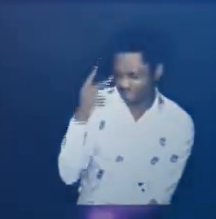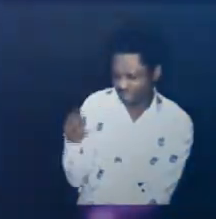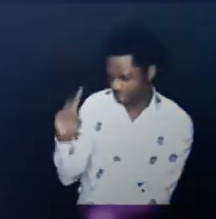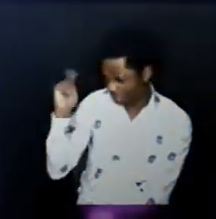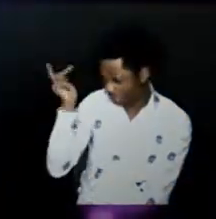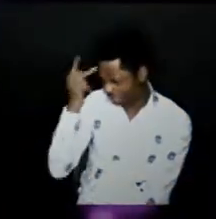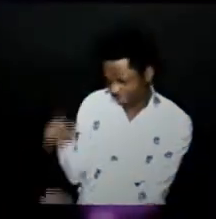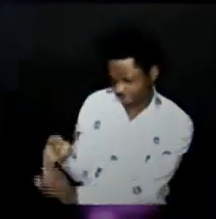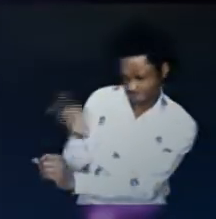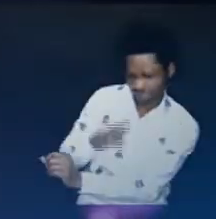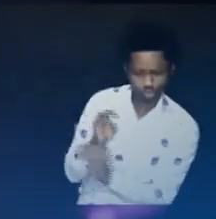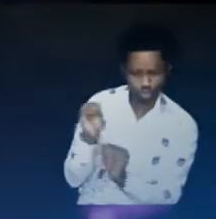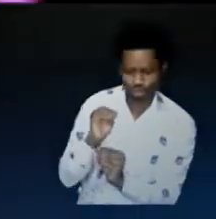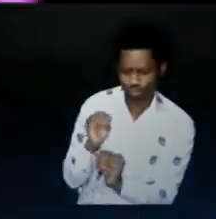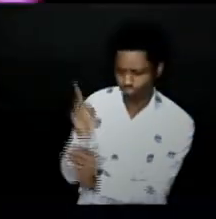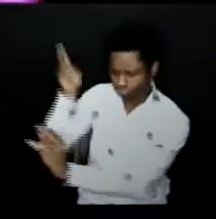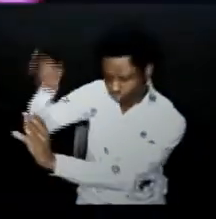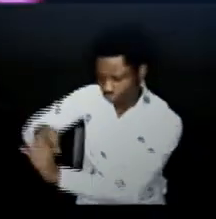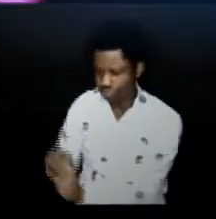And